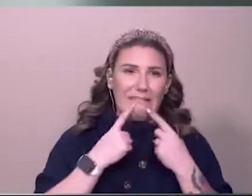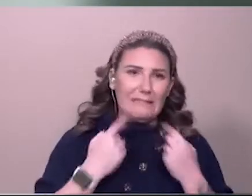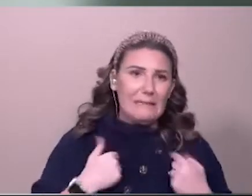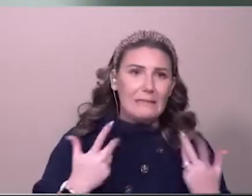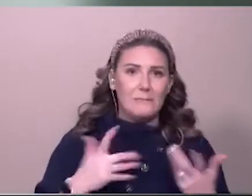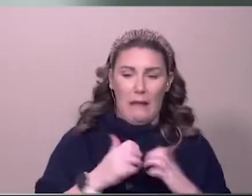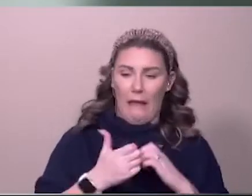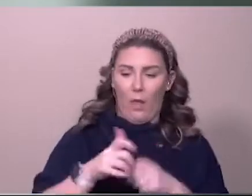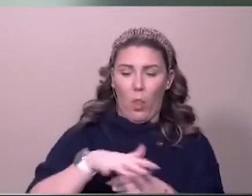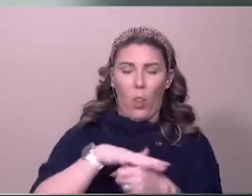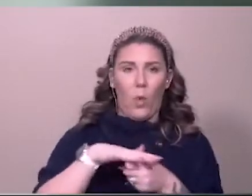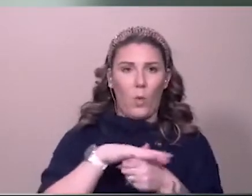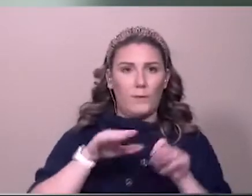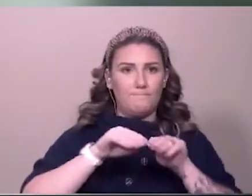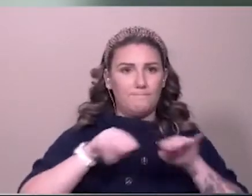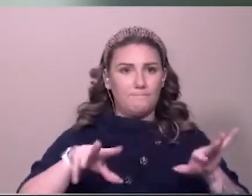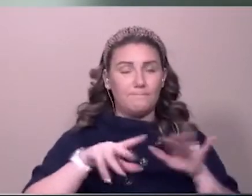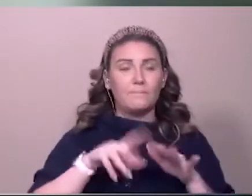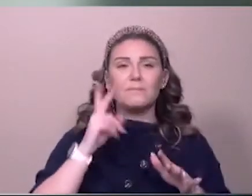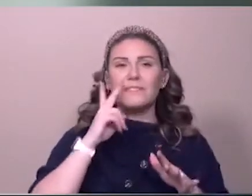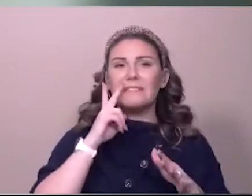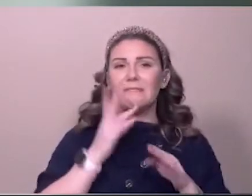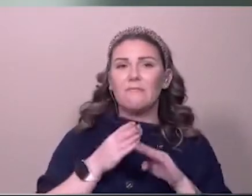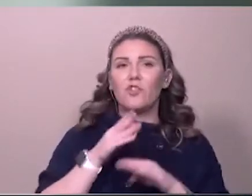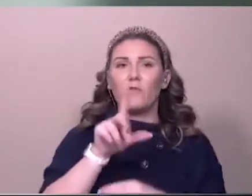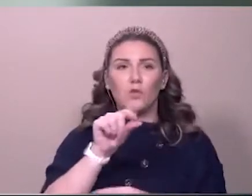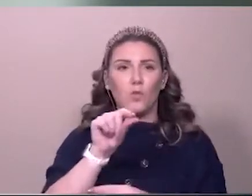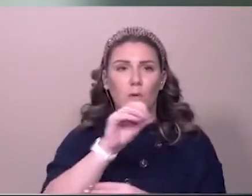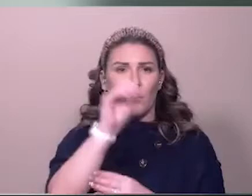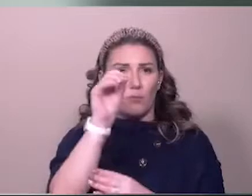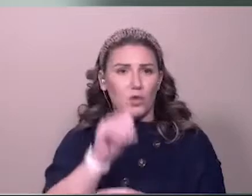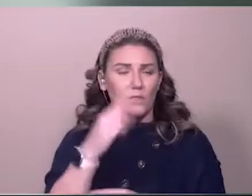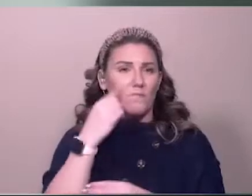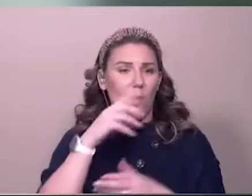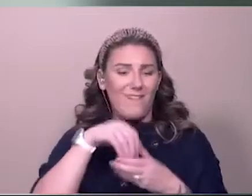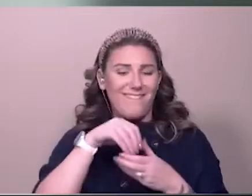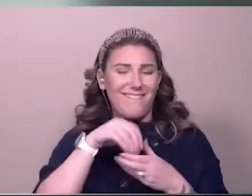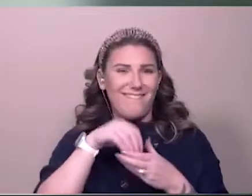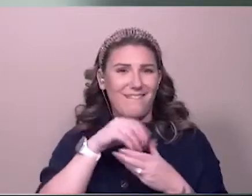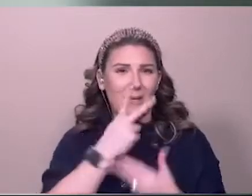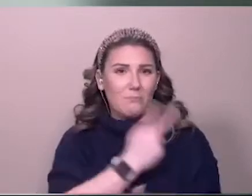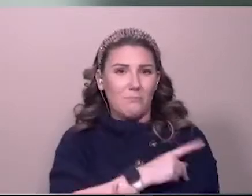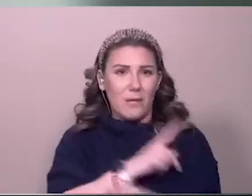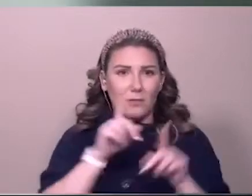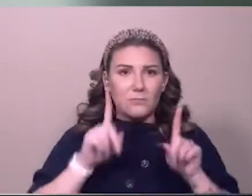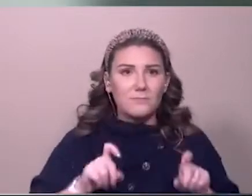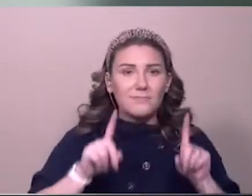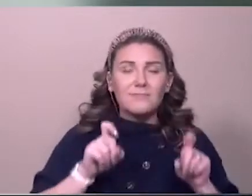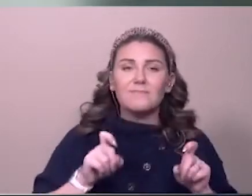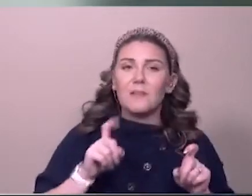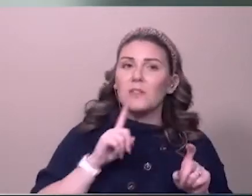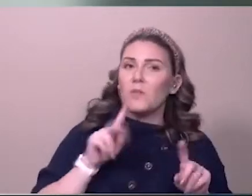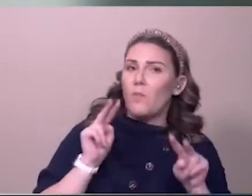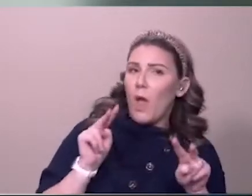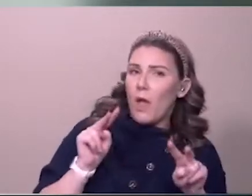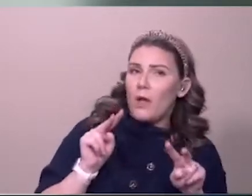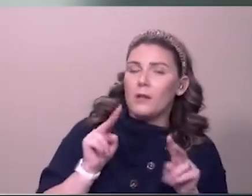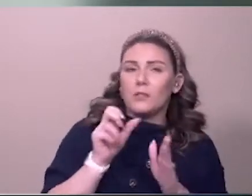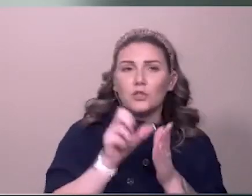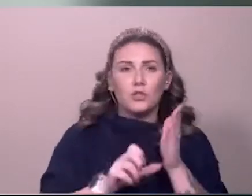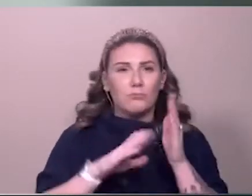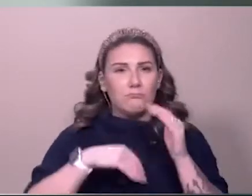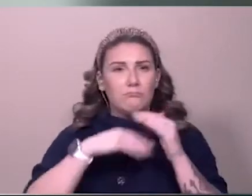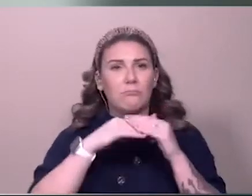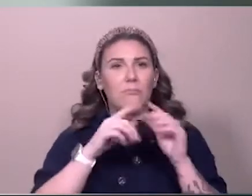locally. Still seeing over 20% positive for in-house testing. Still watching surgeries daily. They're capped, but we're looking at